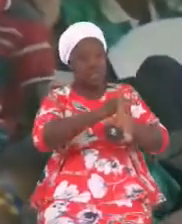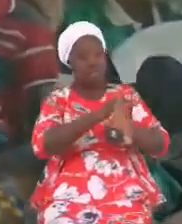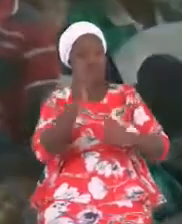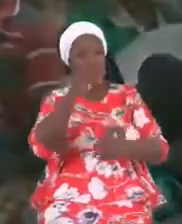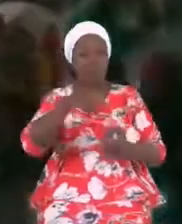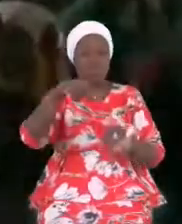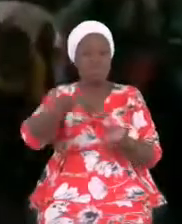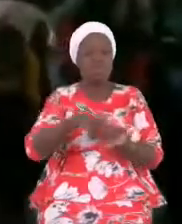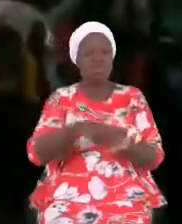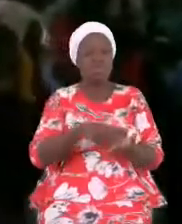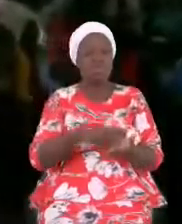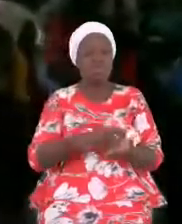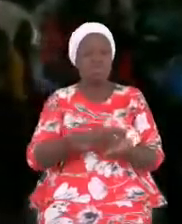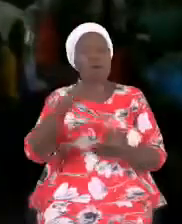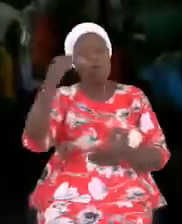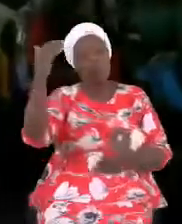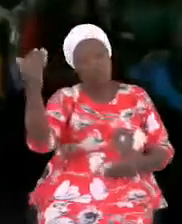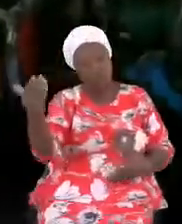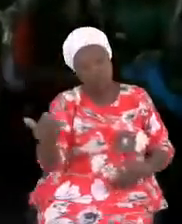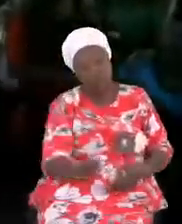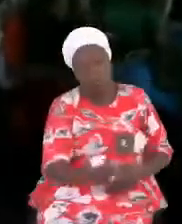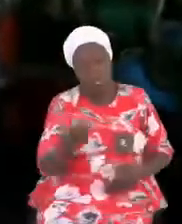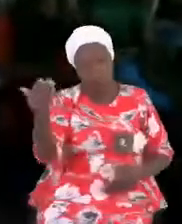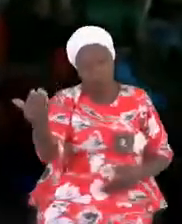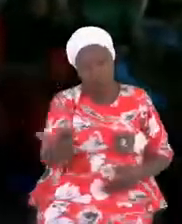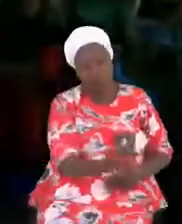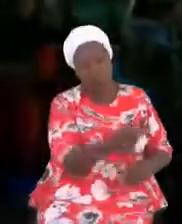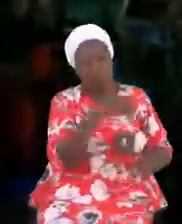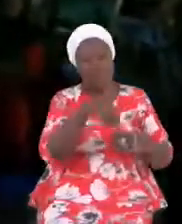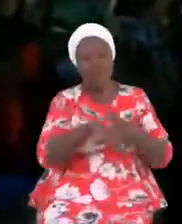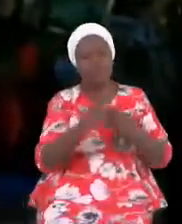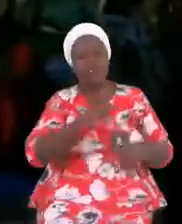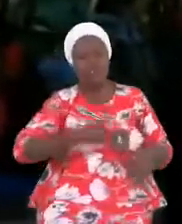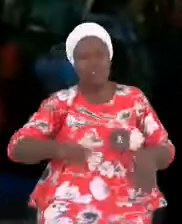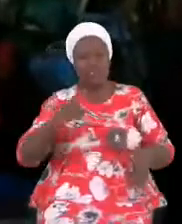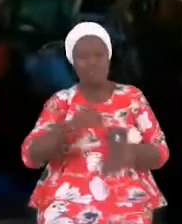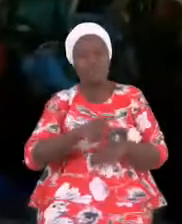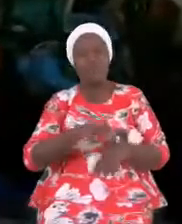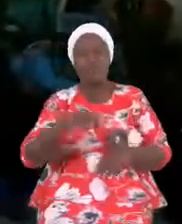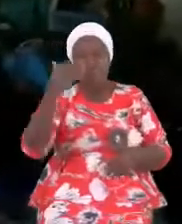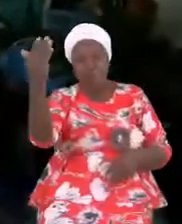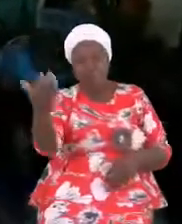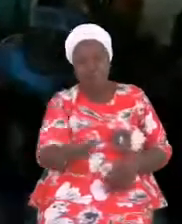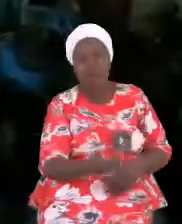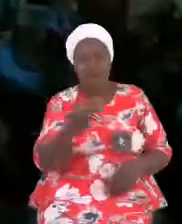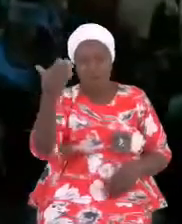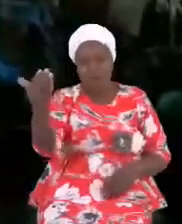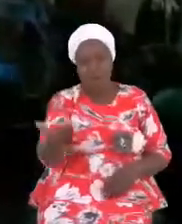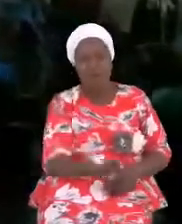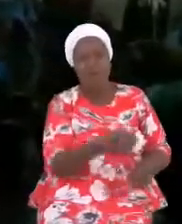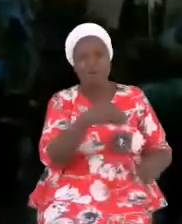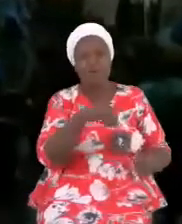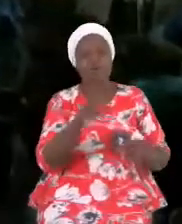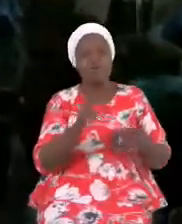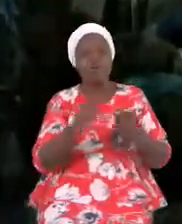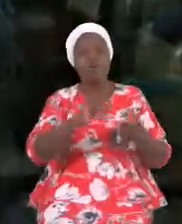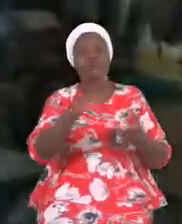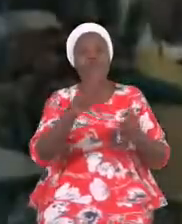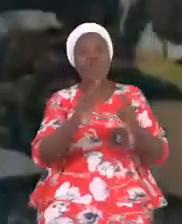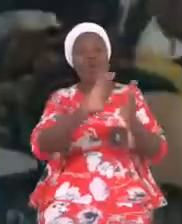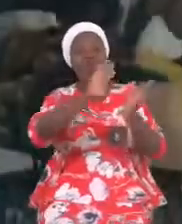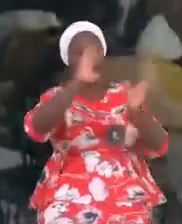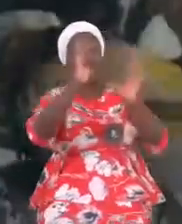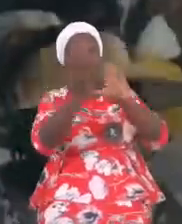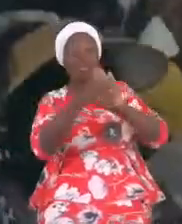up. Welcome. Welcome into the kingdom. Welcome, welcome to the very presence of